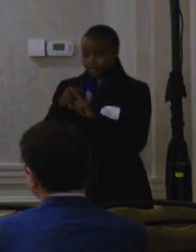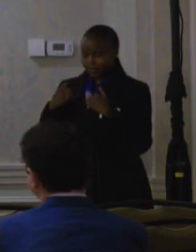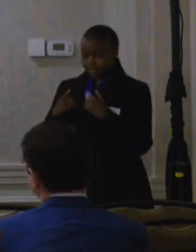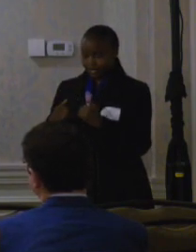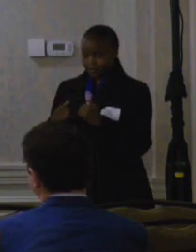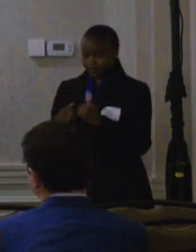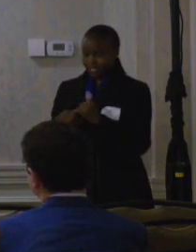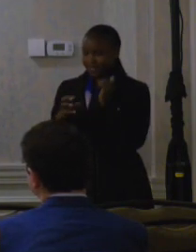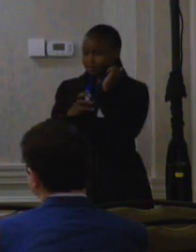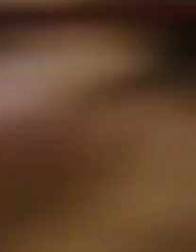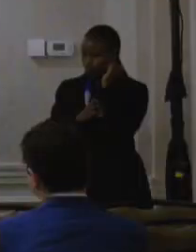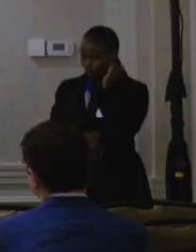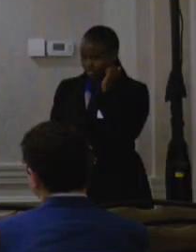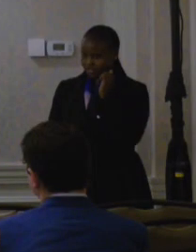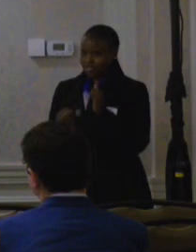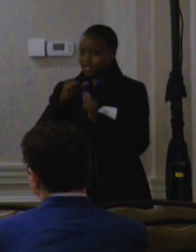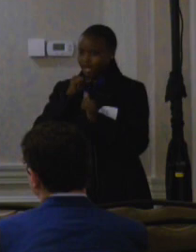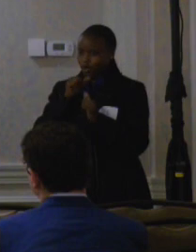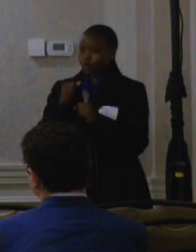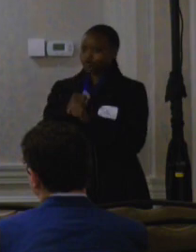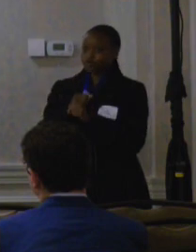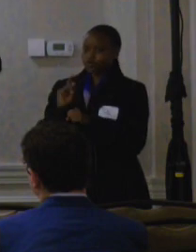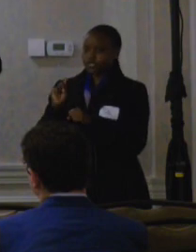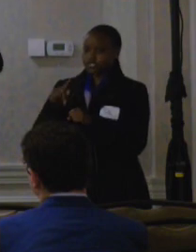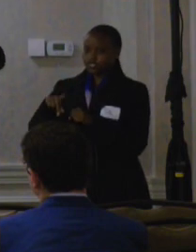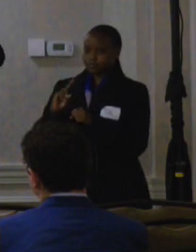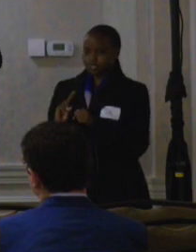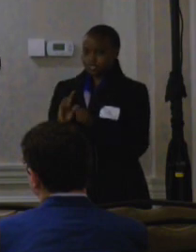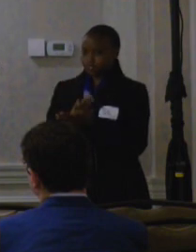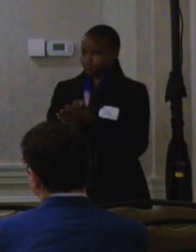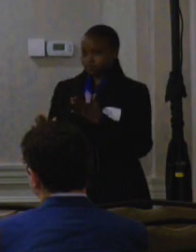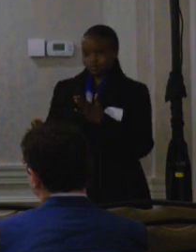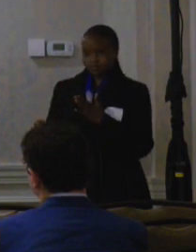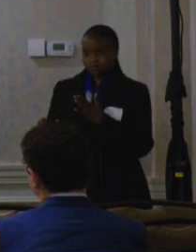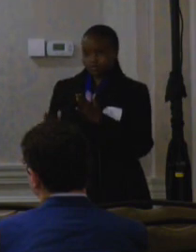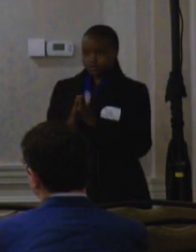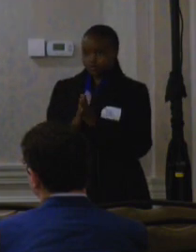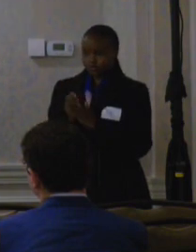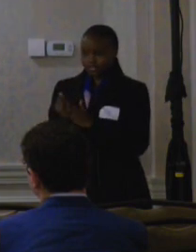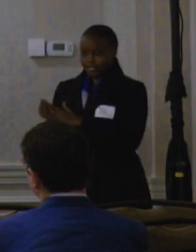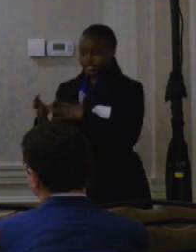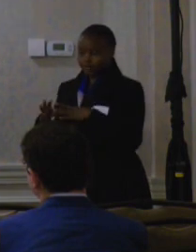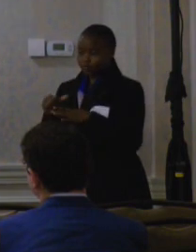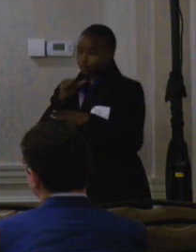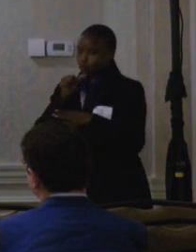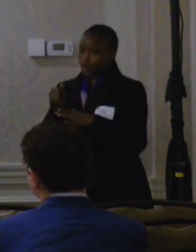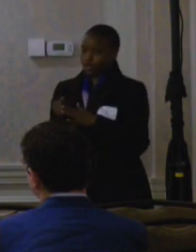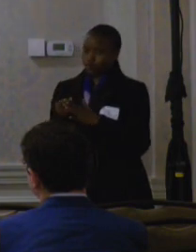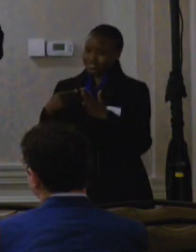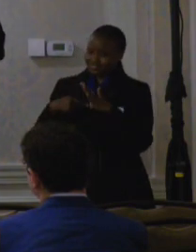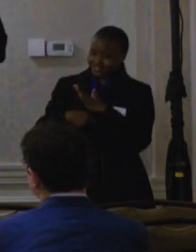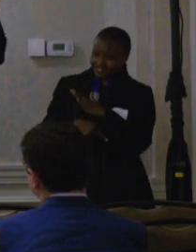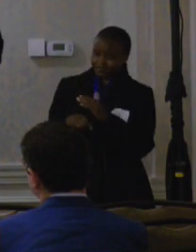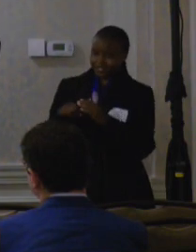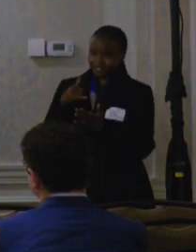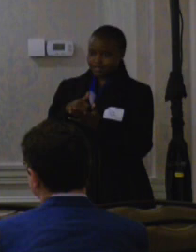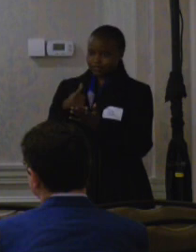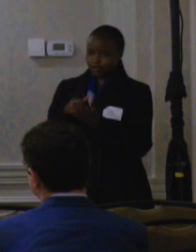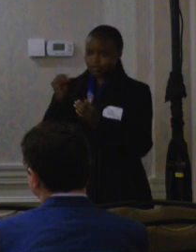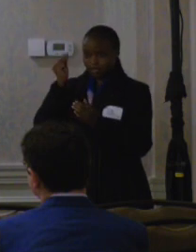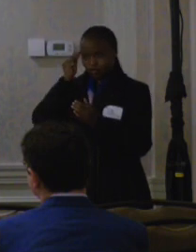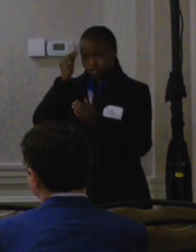doing no teacher professional development at all, because it leads people who aren't deeply involved in education to think, this just doesn't